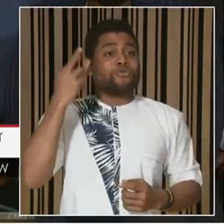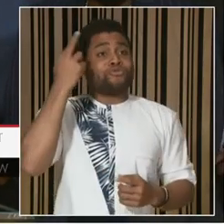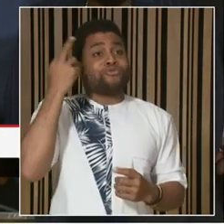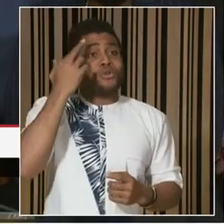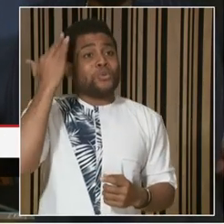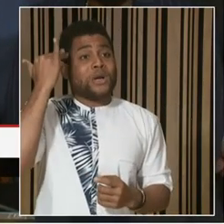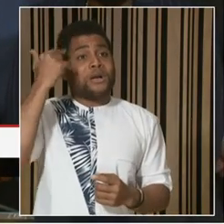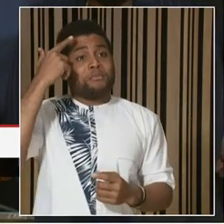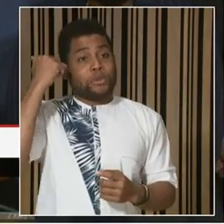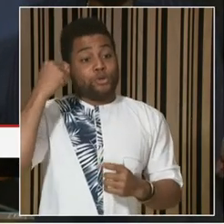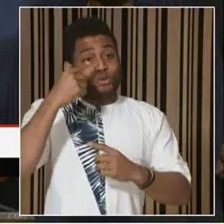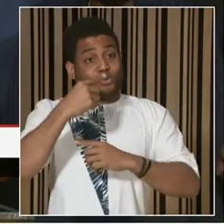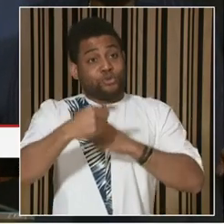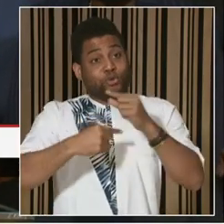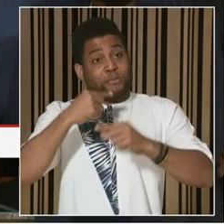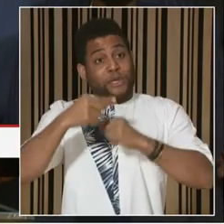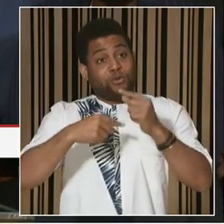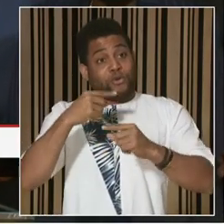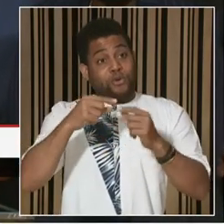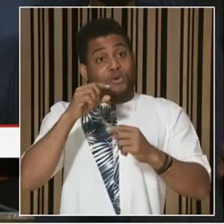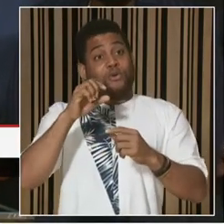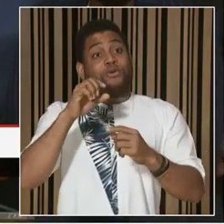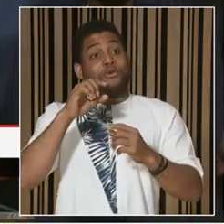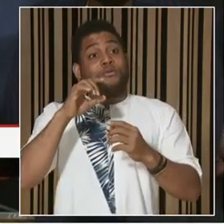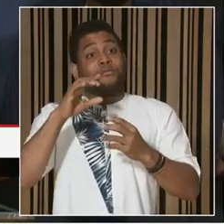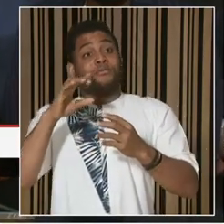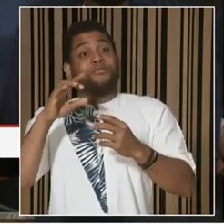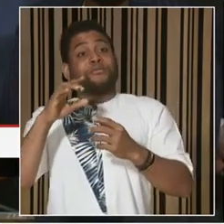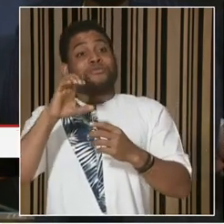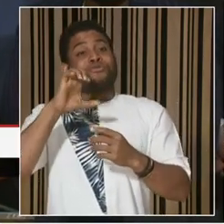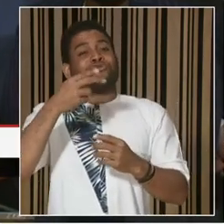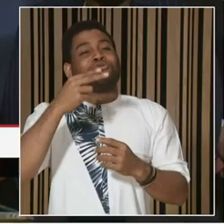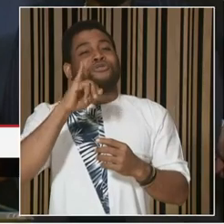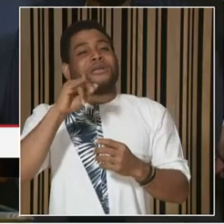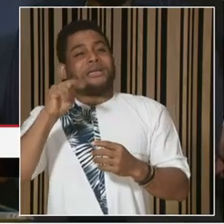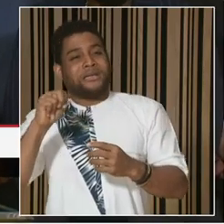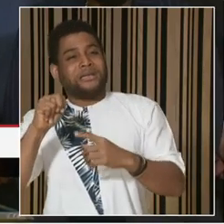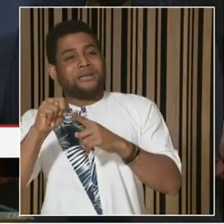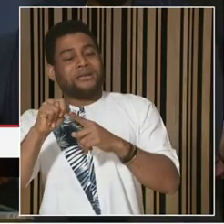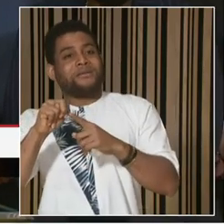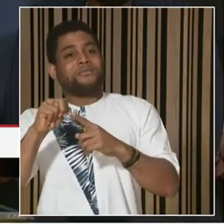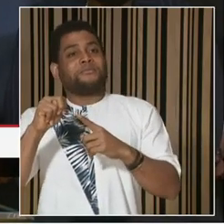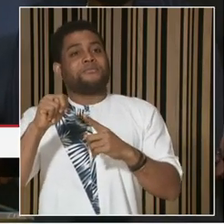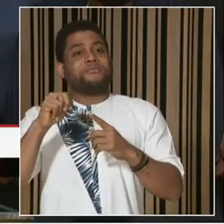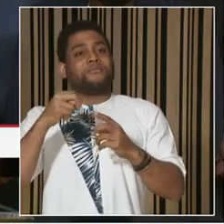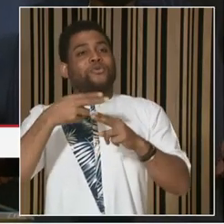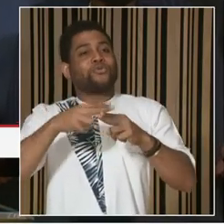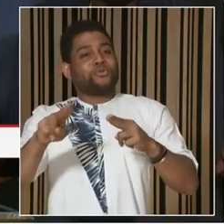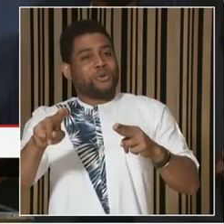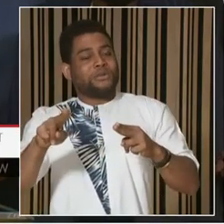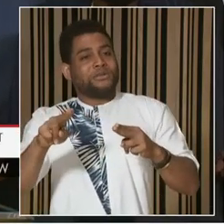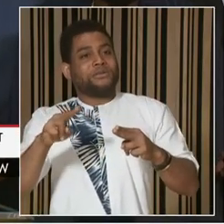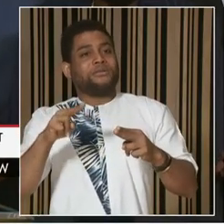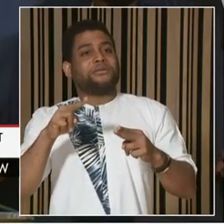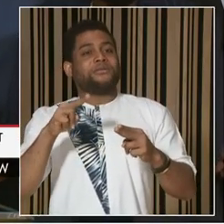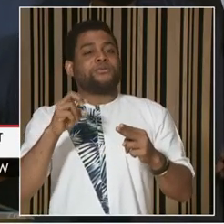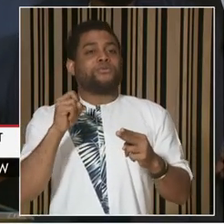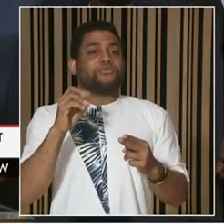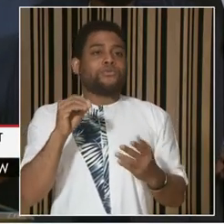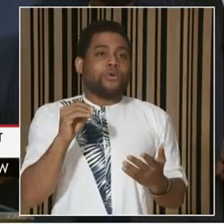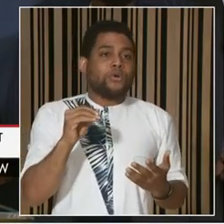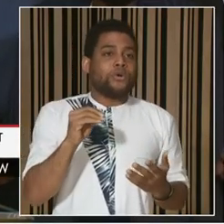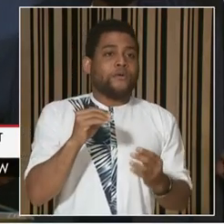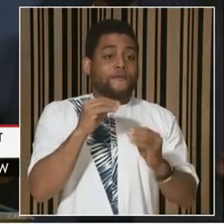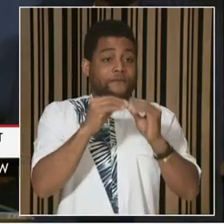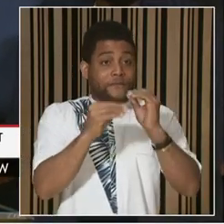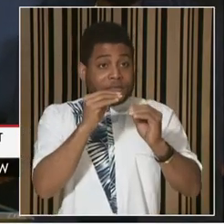shortage with the production of circulator buses that become our circulator buses, and that's the timing from the